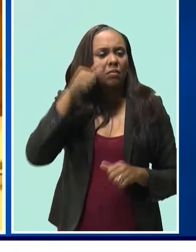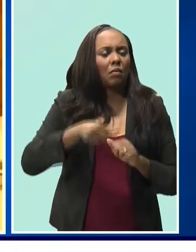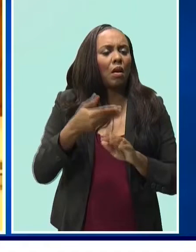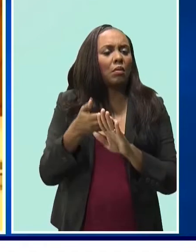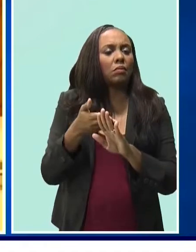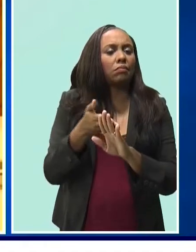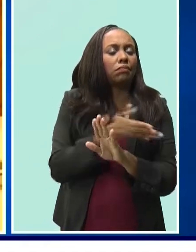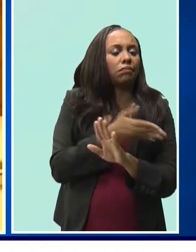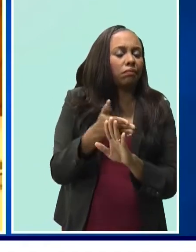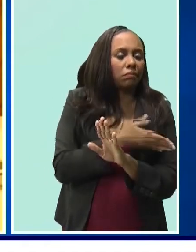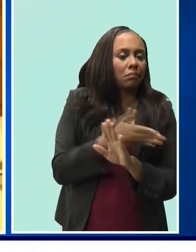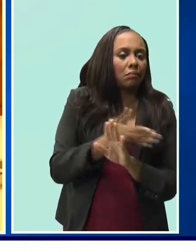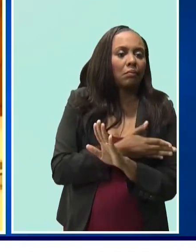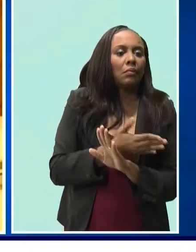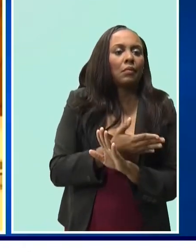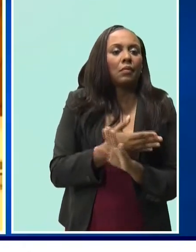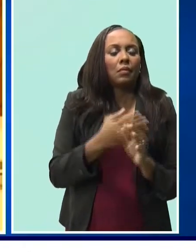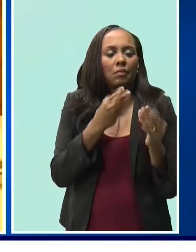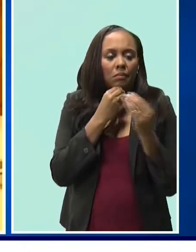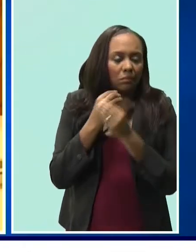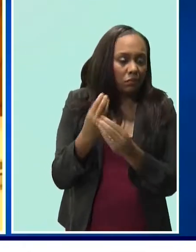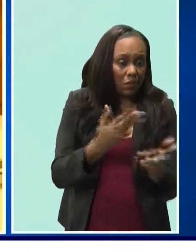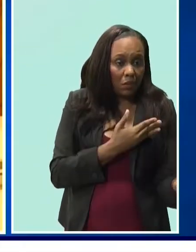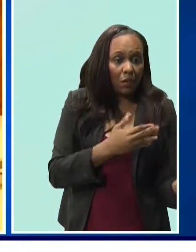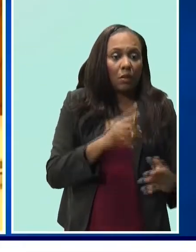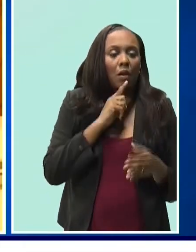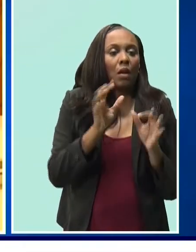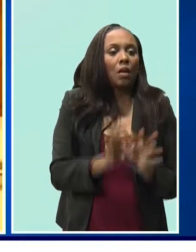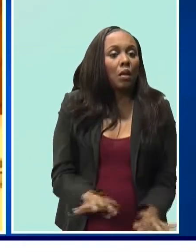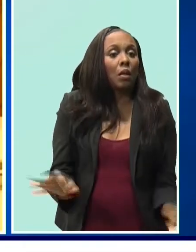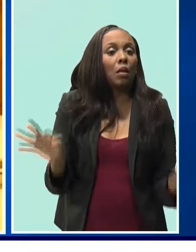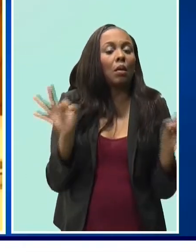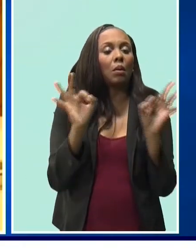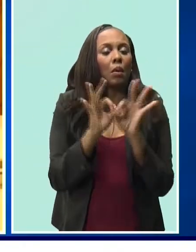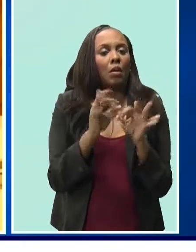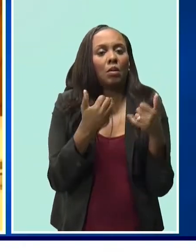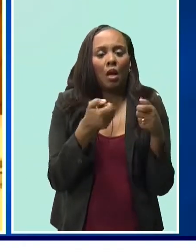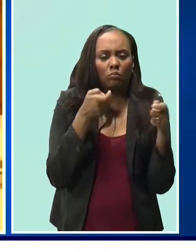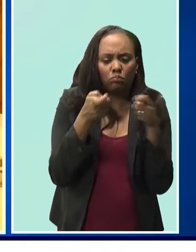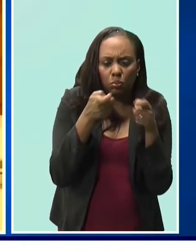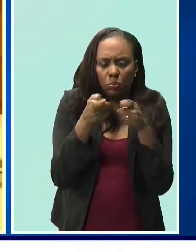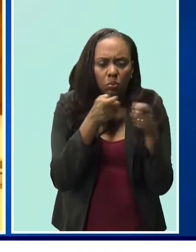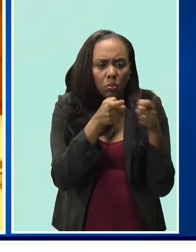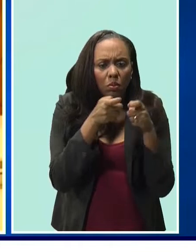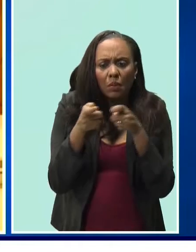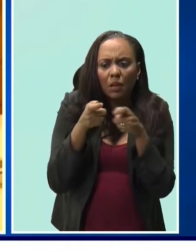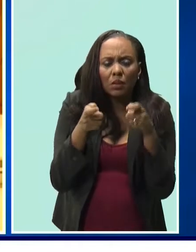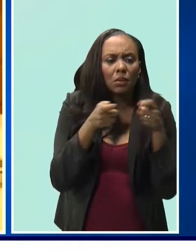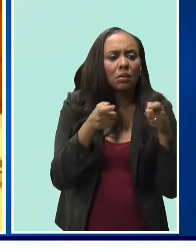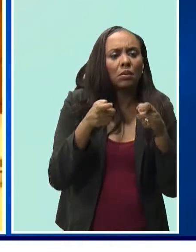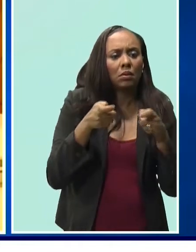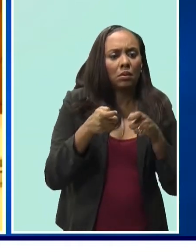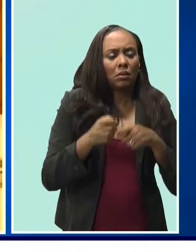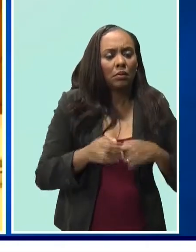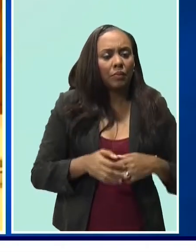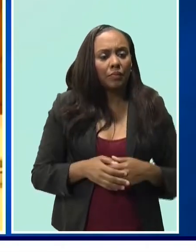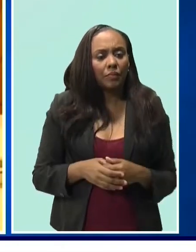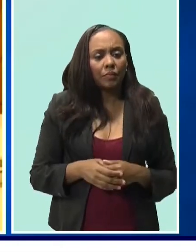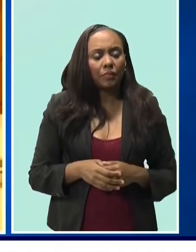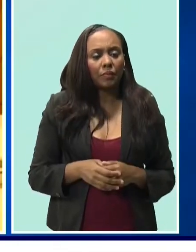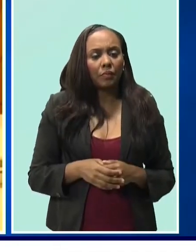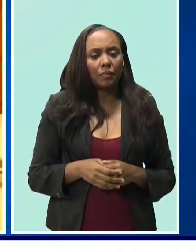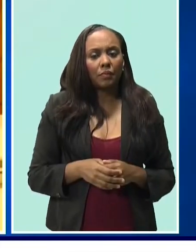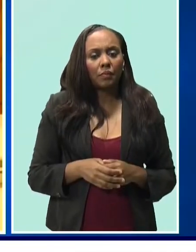is important that this is the opportunity to wrestle these cases down to the ground. particularly as